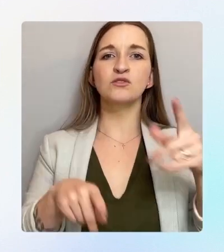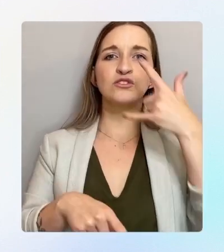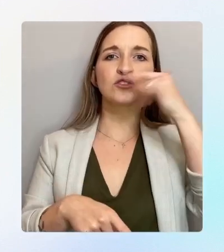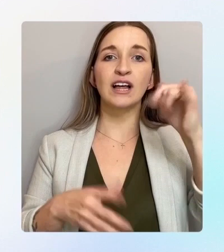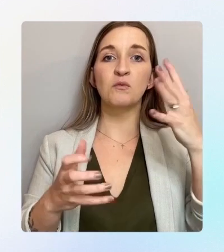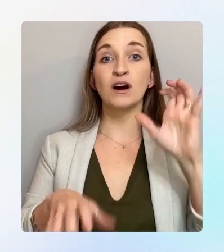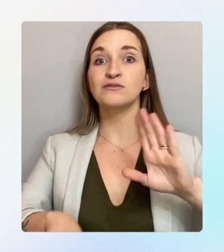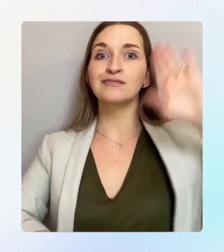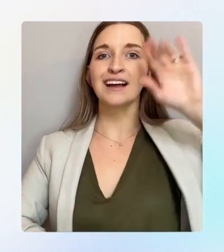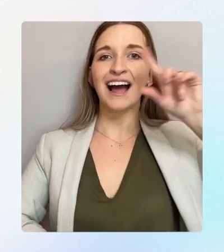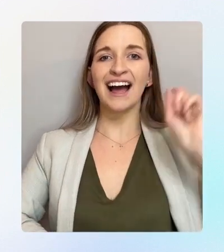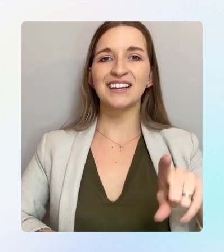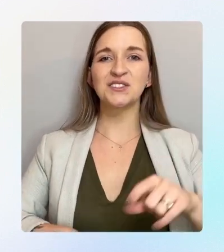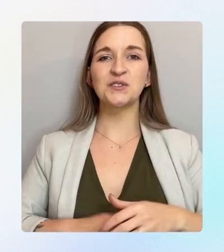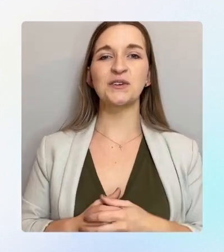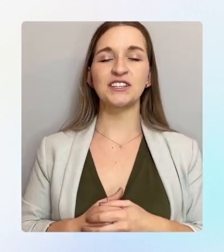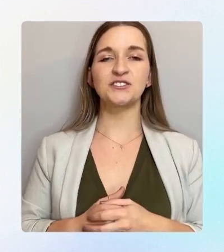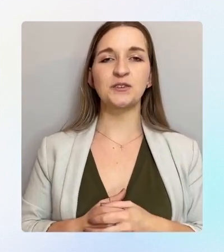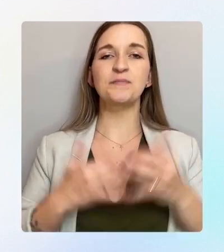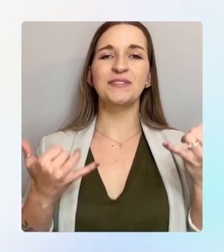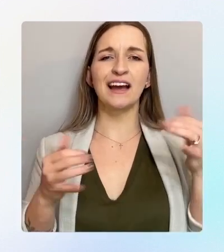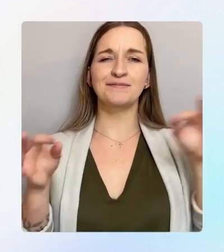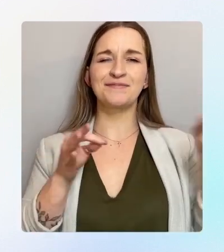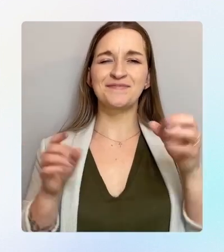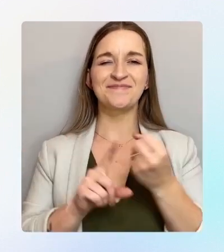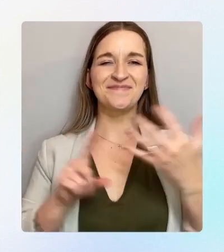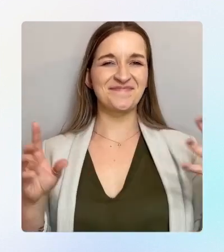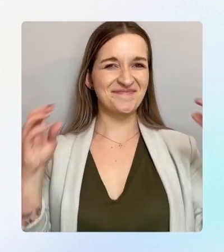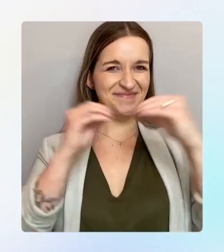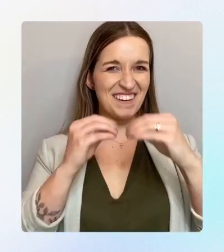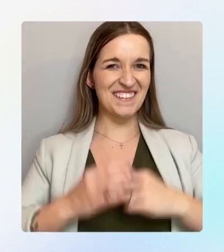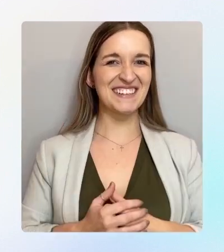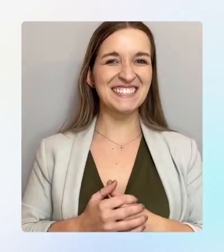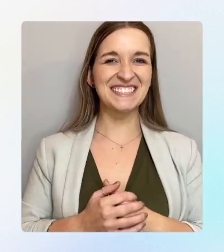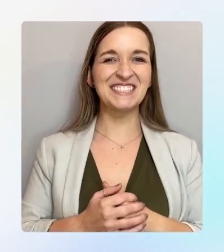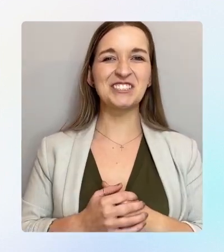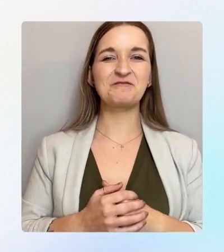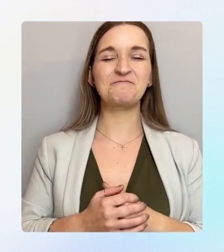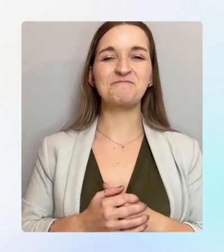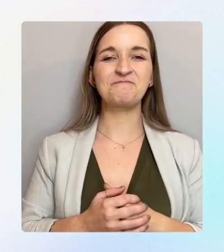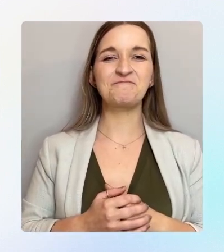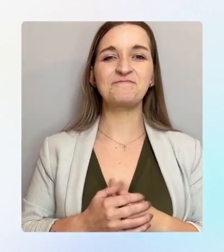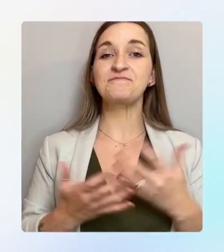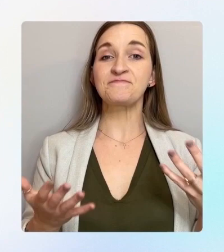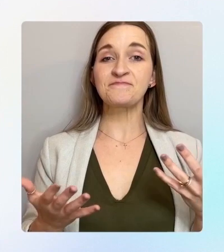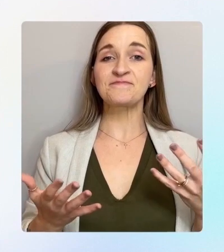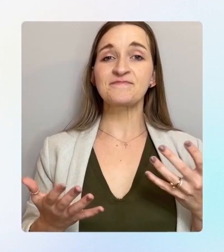like they want to ask a question. Now, let me tell you a little more about how it all works.